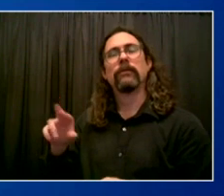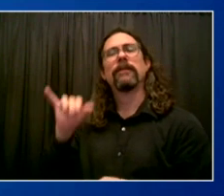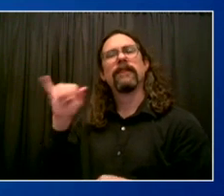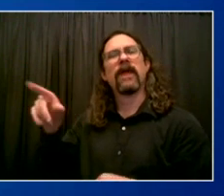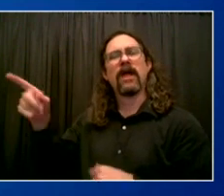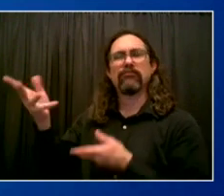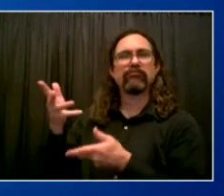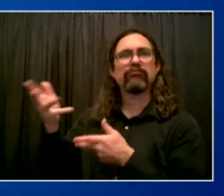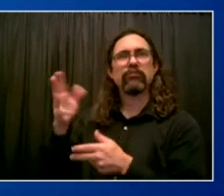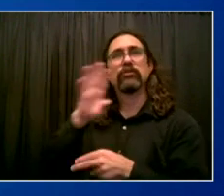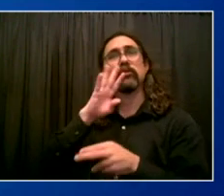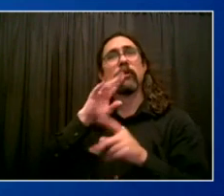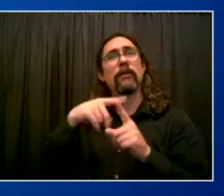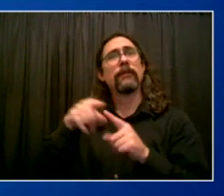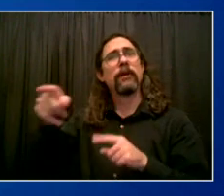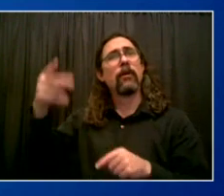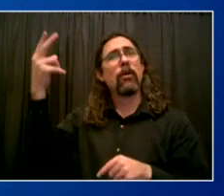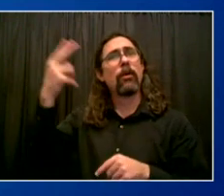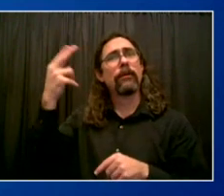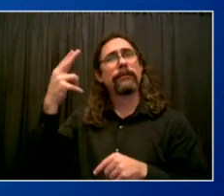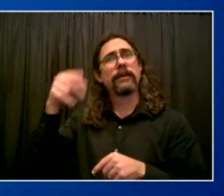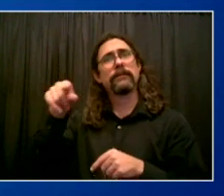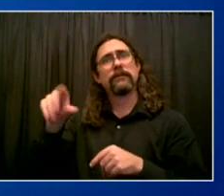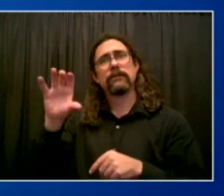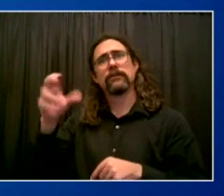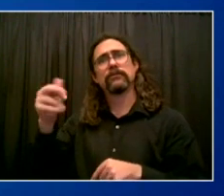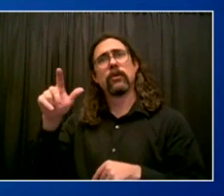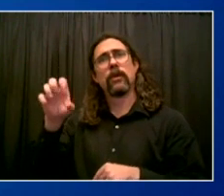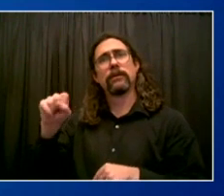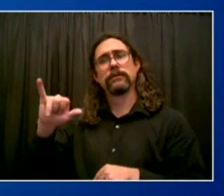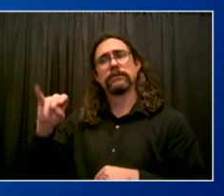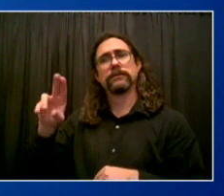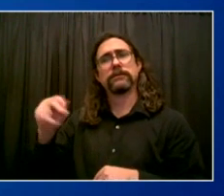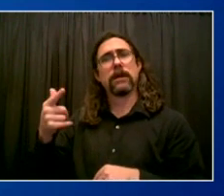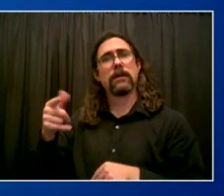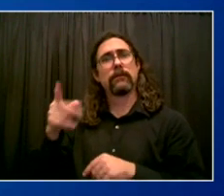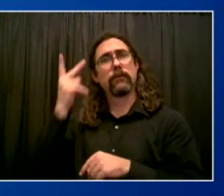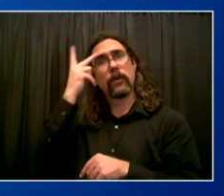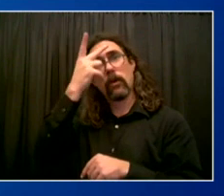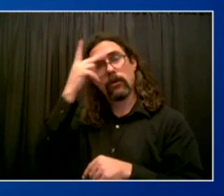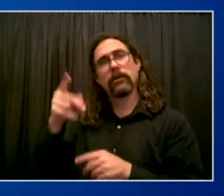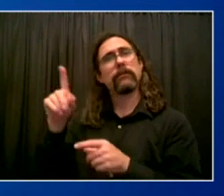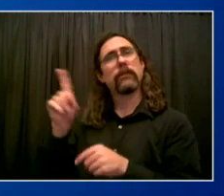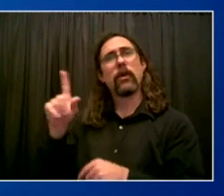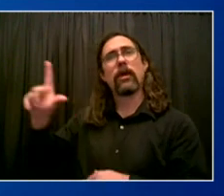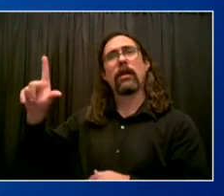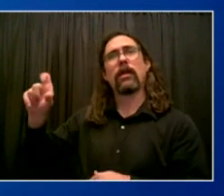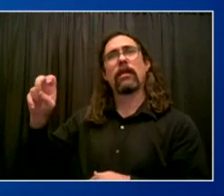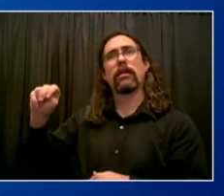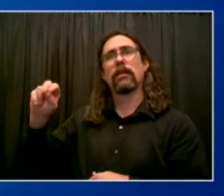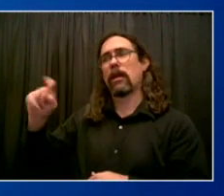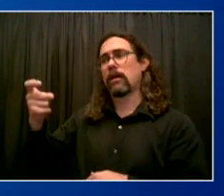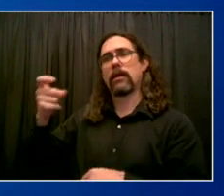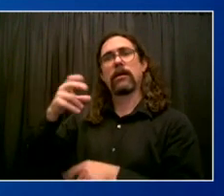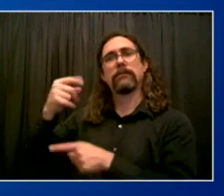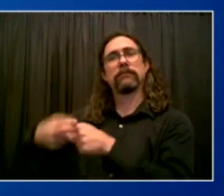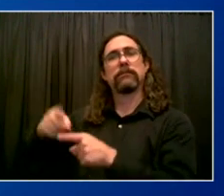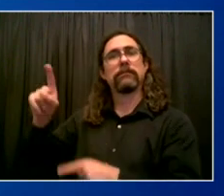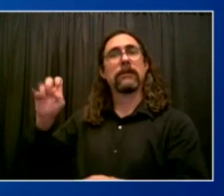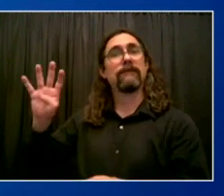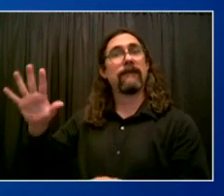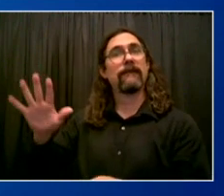Harlem. And this enormous field that's a huge dirt field, 133,000 square feet, in not great